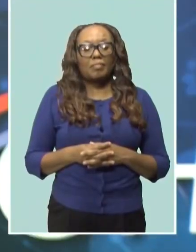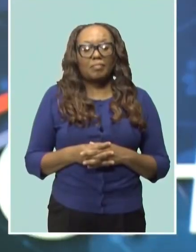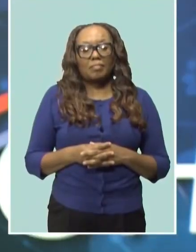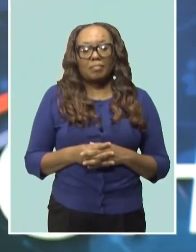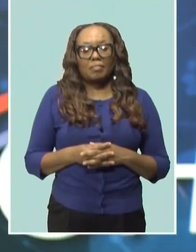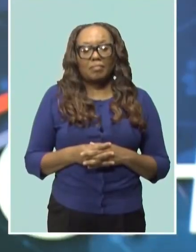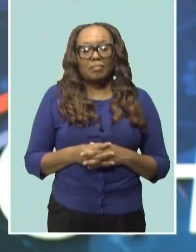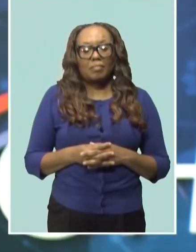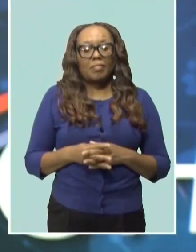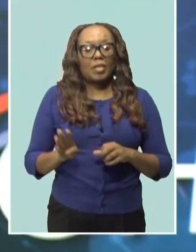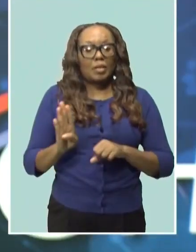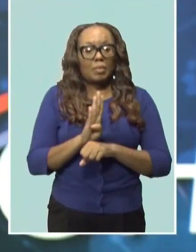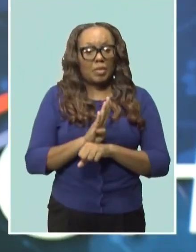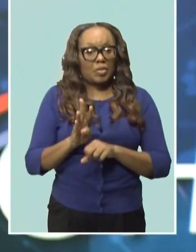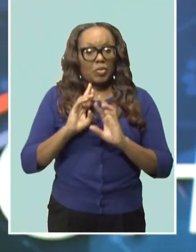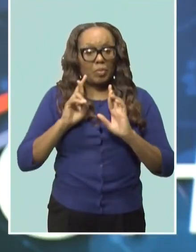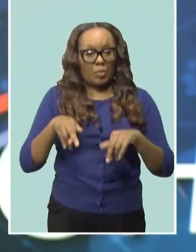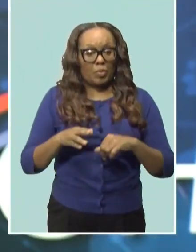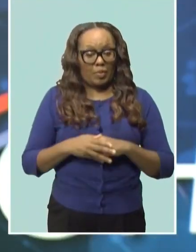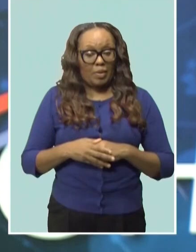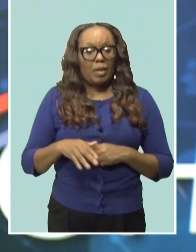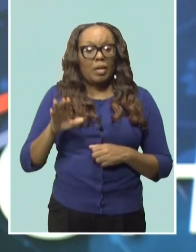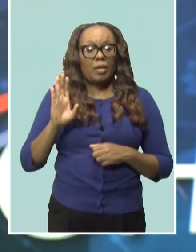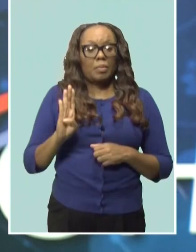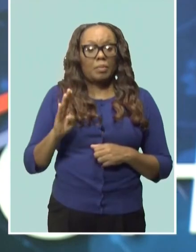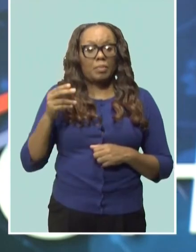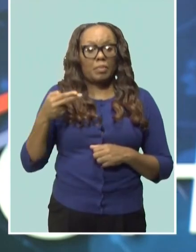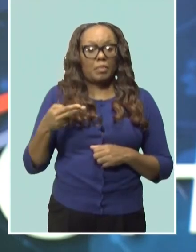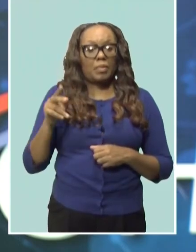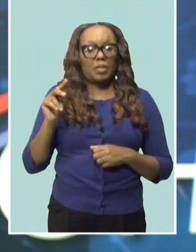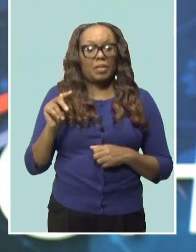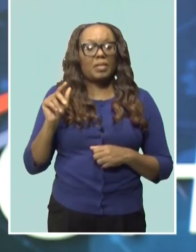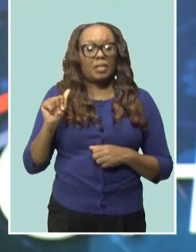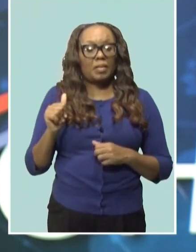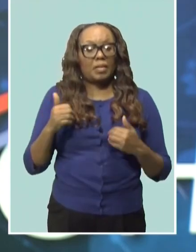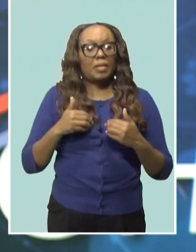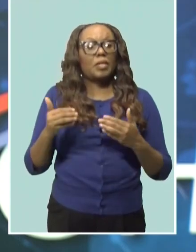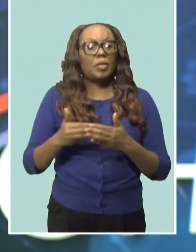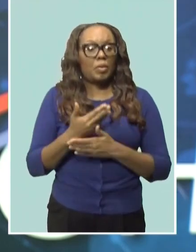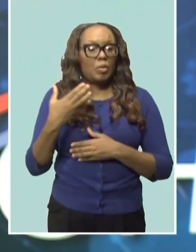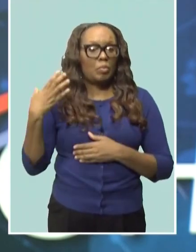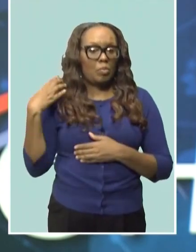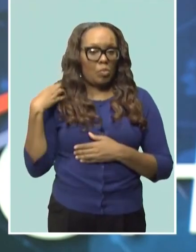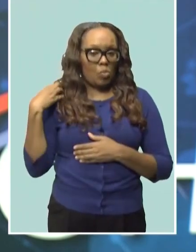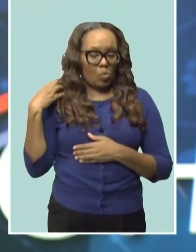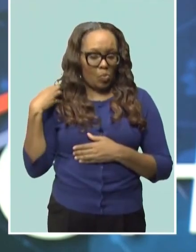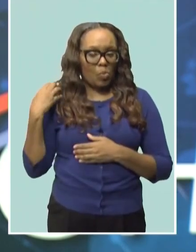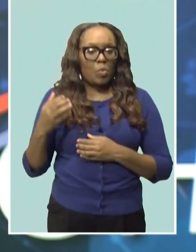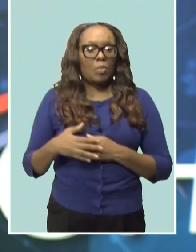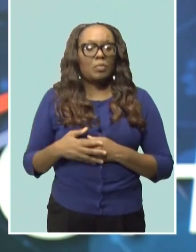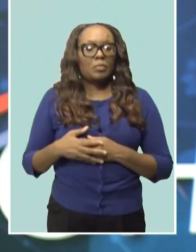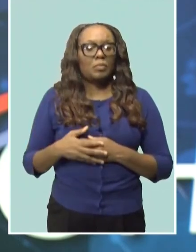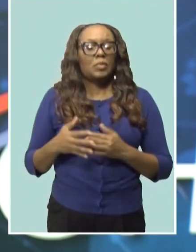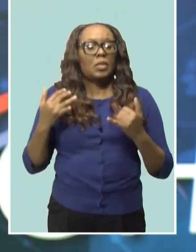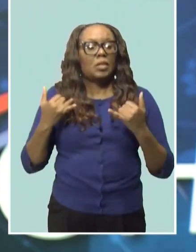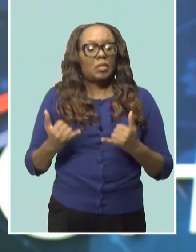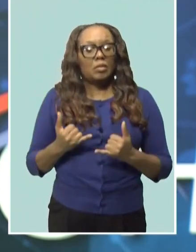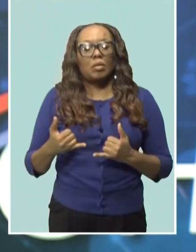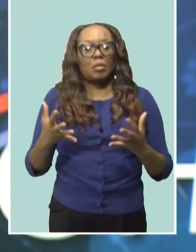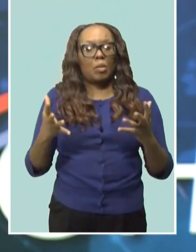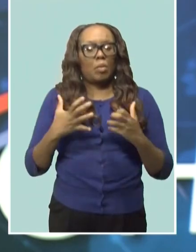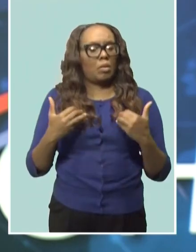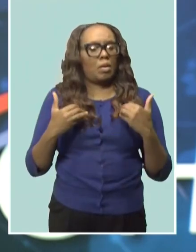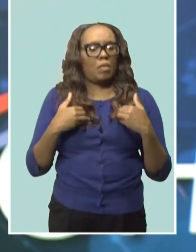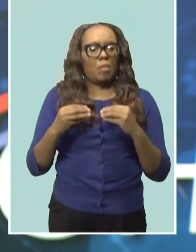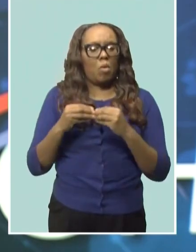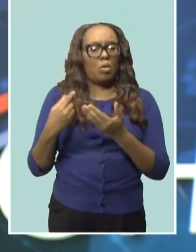Returning to the bargaining table will be the first order of business for newly installed chairman of the Barbados Hotel and Tourism Association, Javon